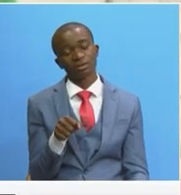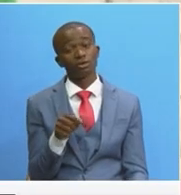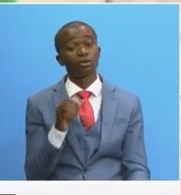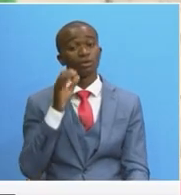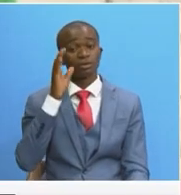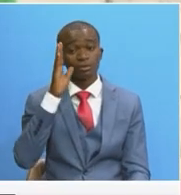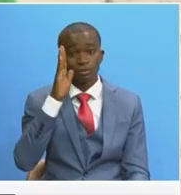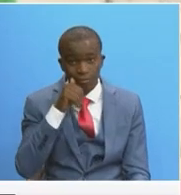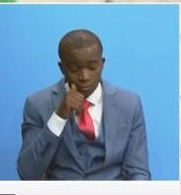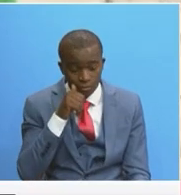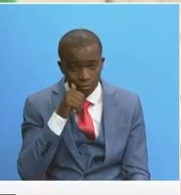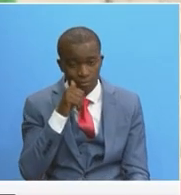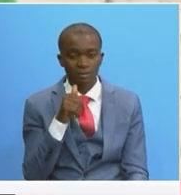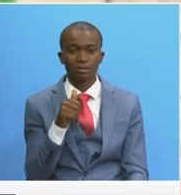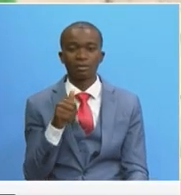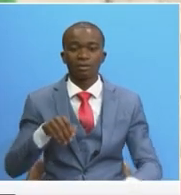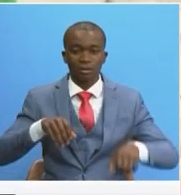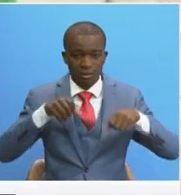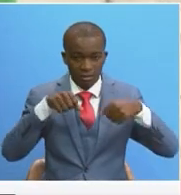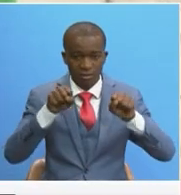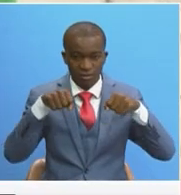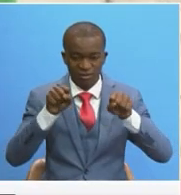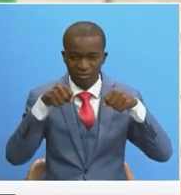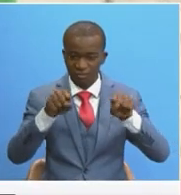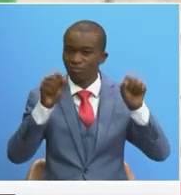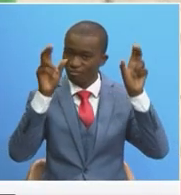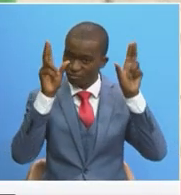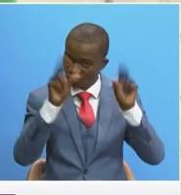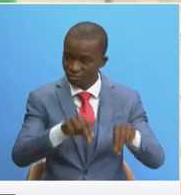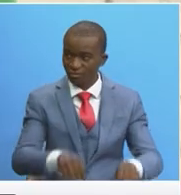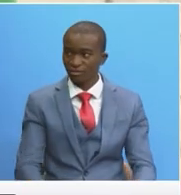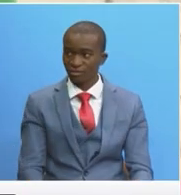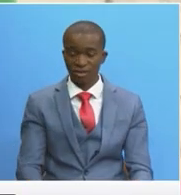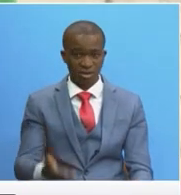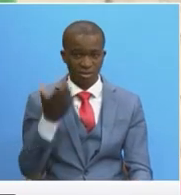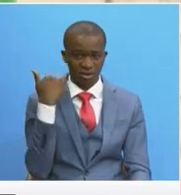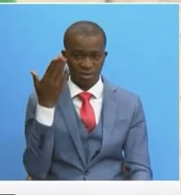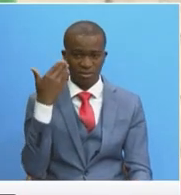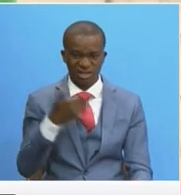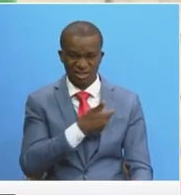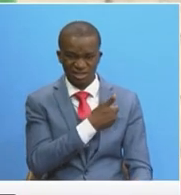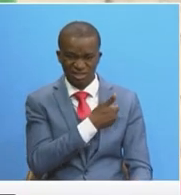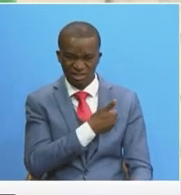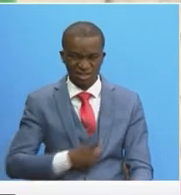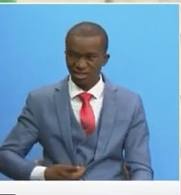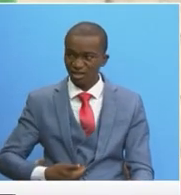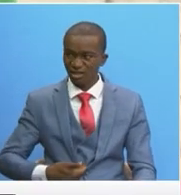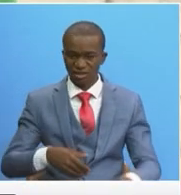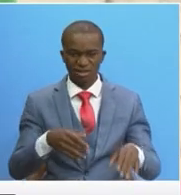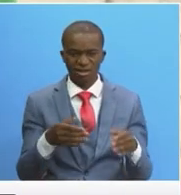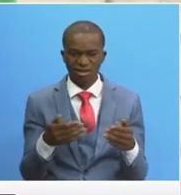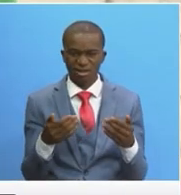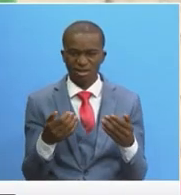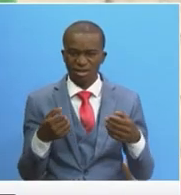some past experiences of fatal accidents, and I'm saying, especially those in Nakonde, I'm advising